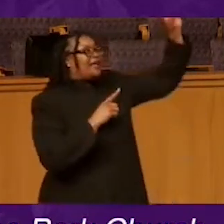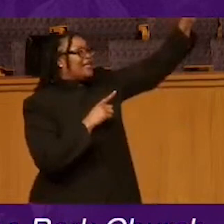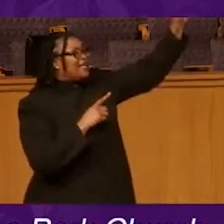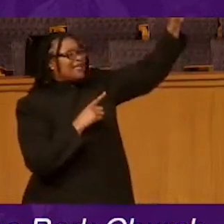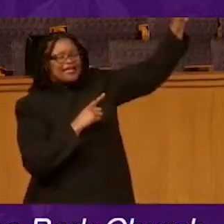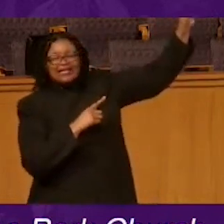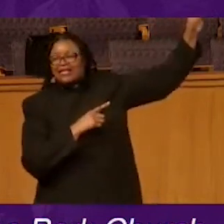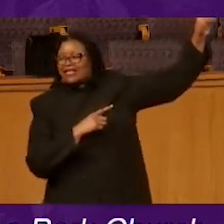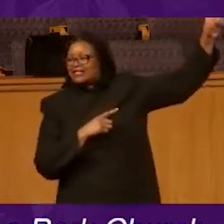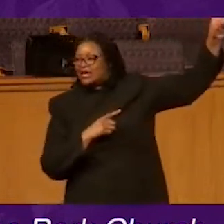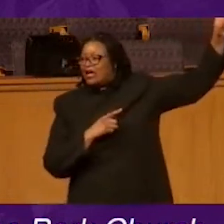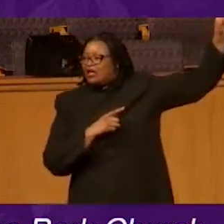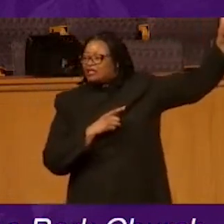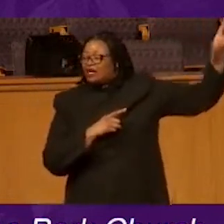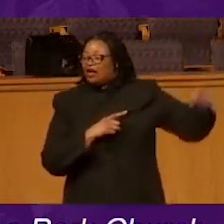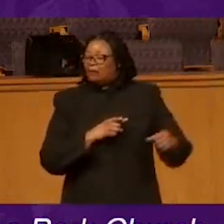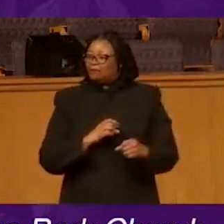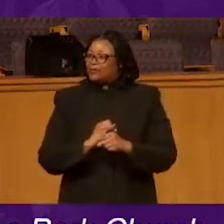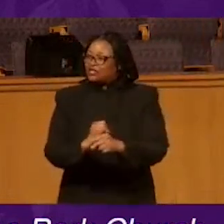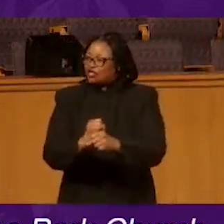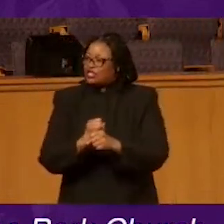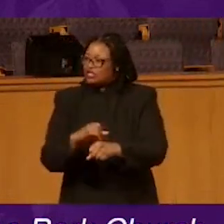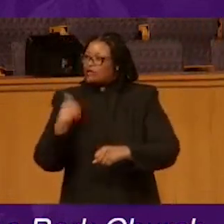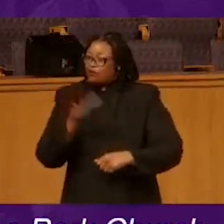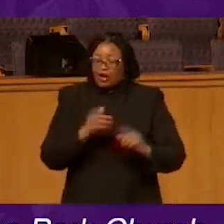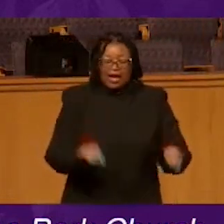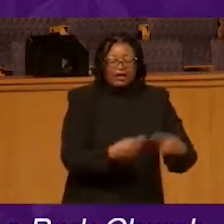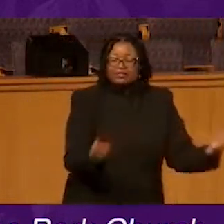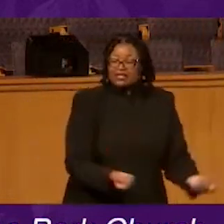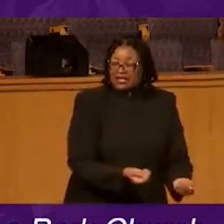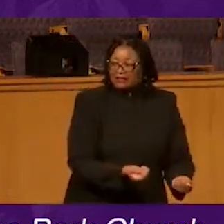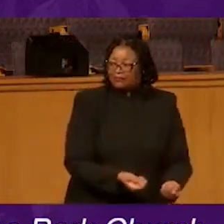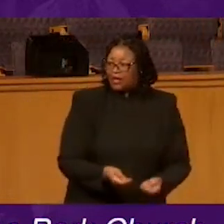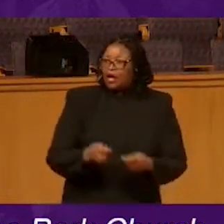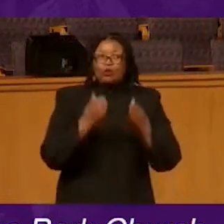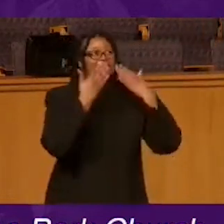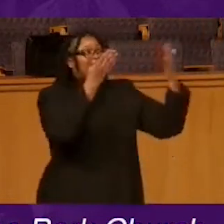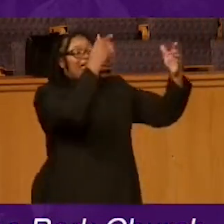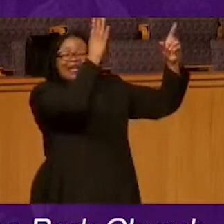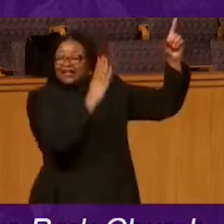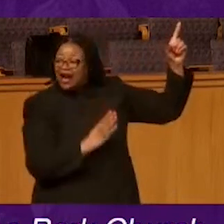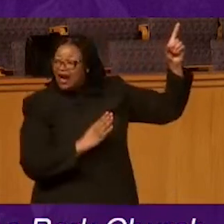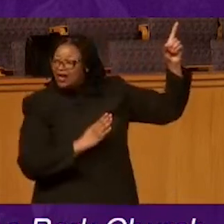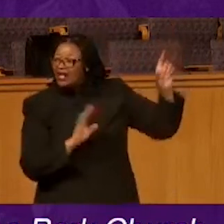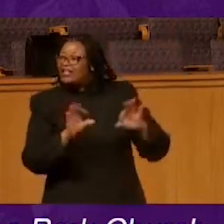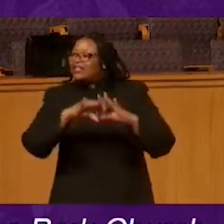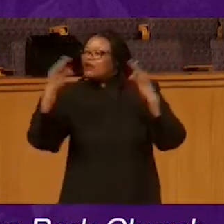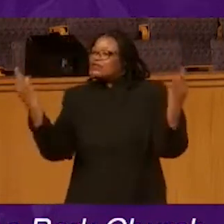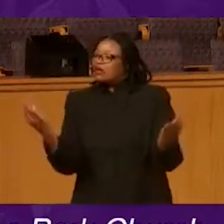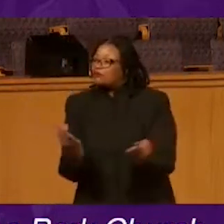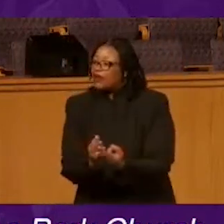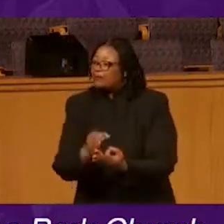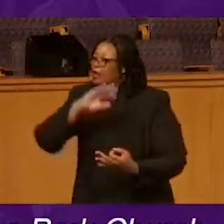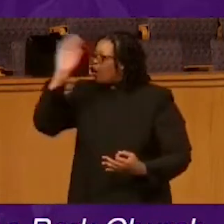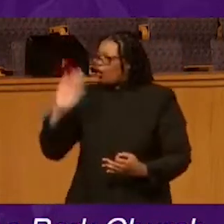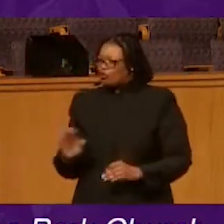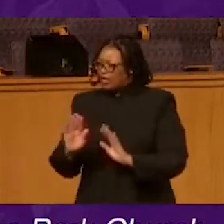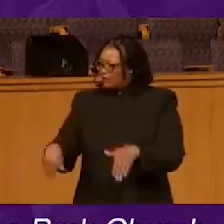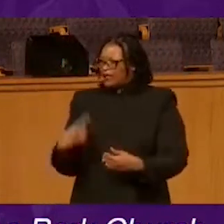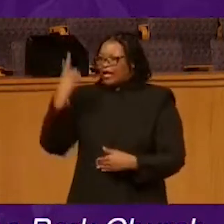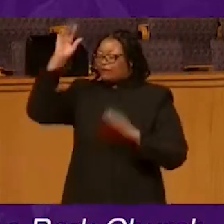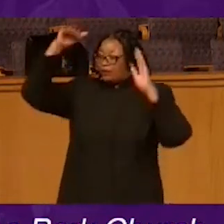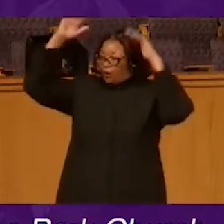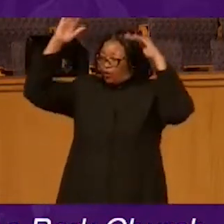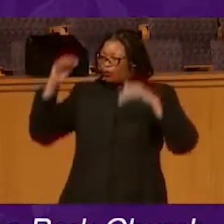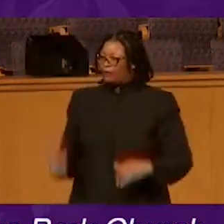propitiation for our sins. Well might we thank God that, God, that there was a family who never gave up hope,